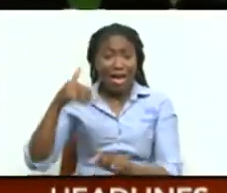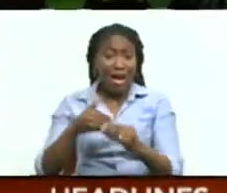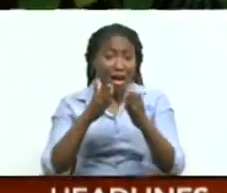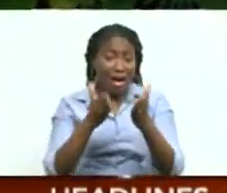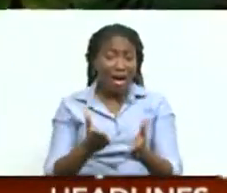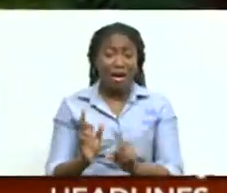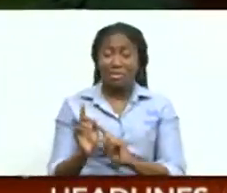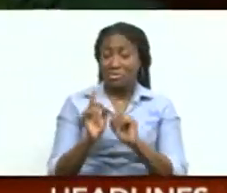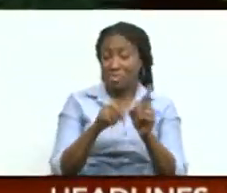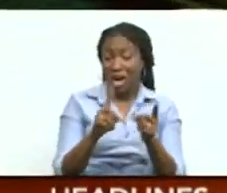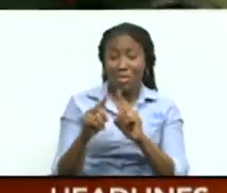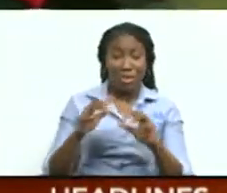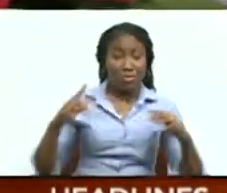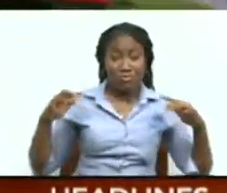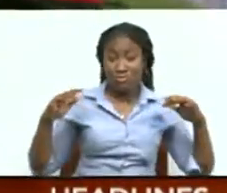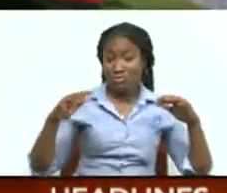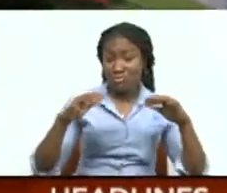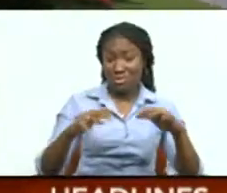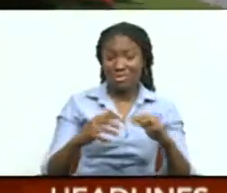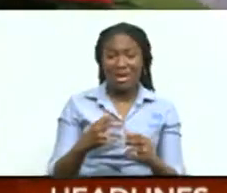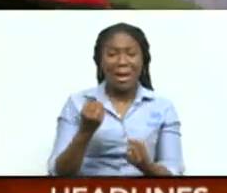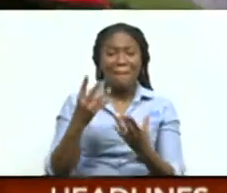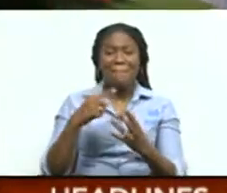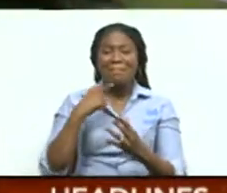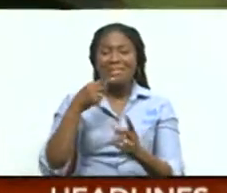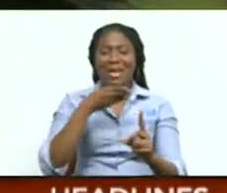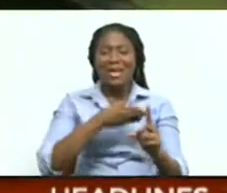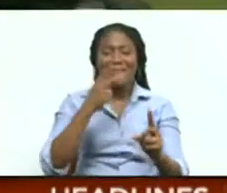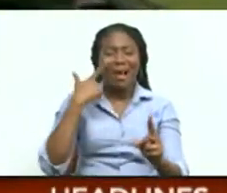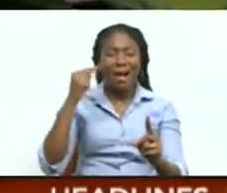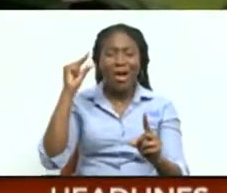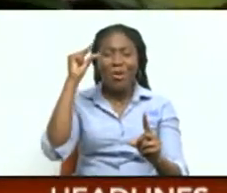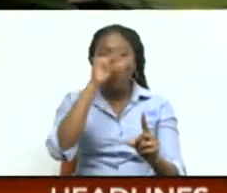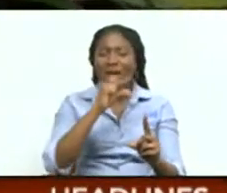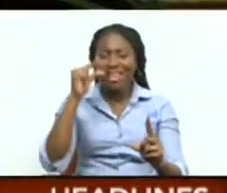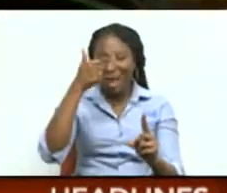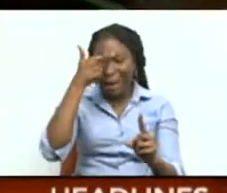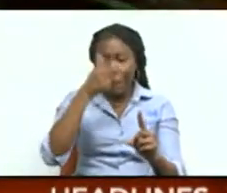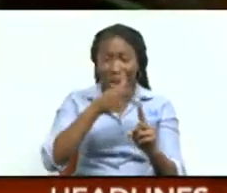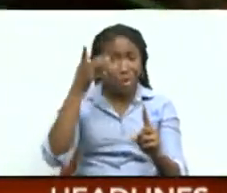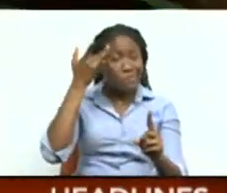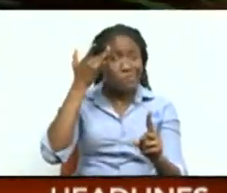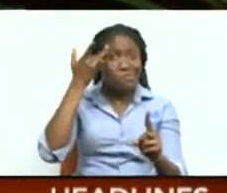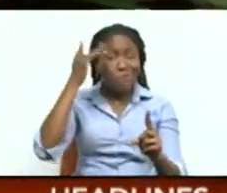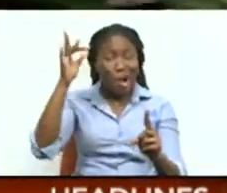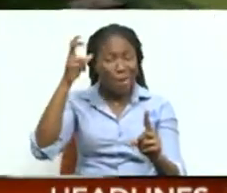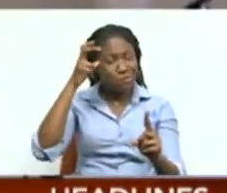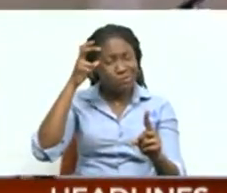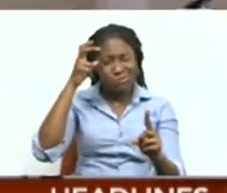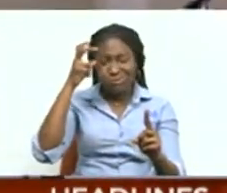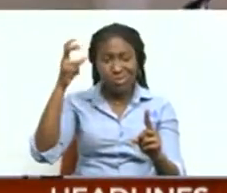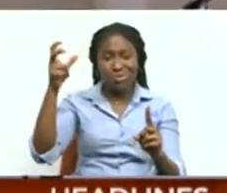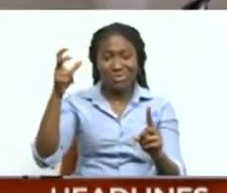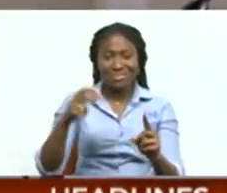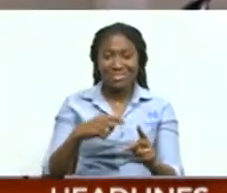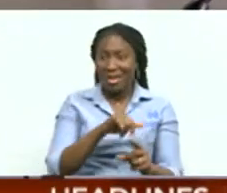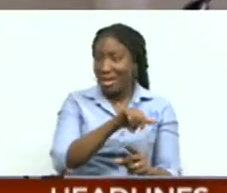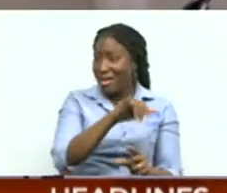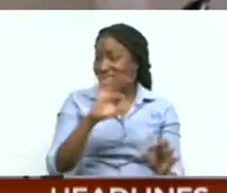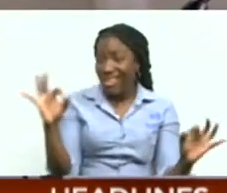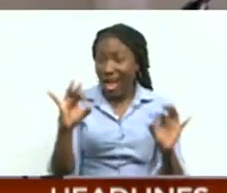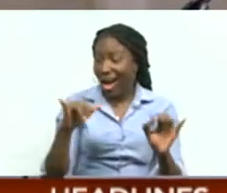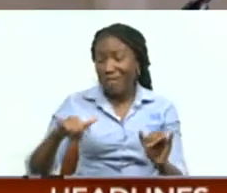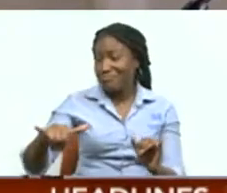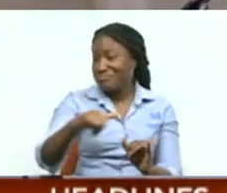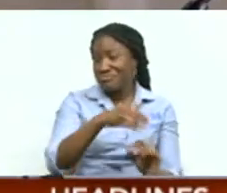who was once described as Google and was involved in many facets of nation building, there would be no eulogy. He insisted that he